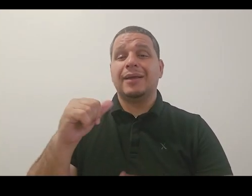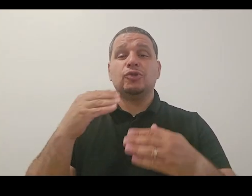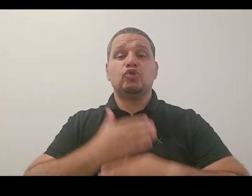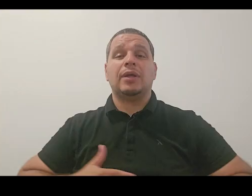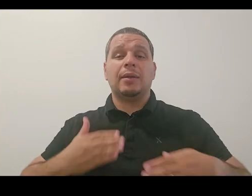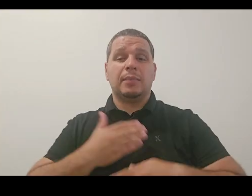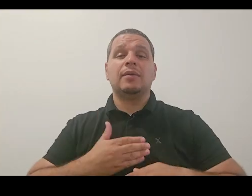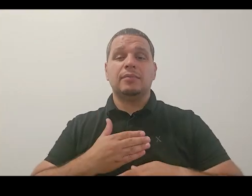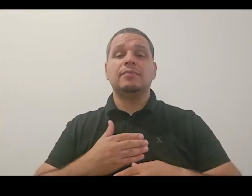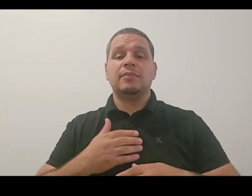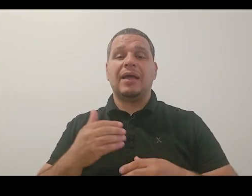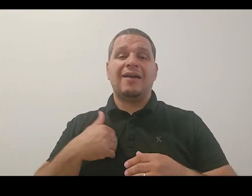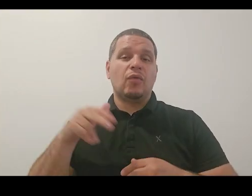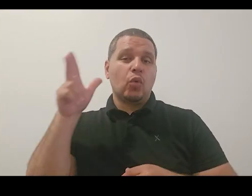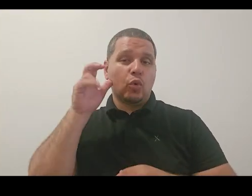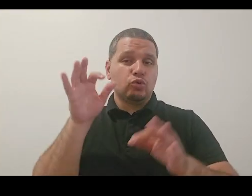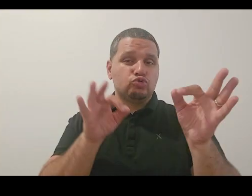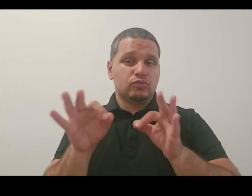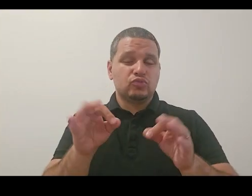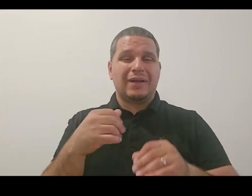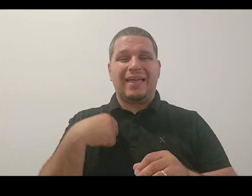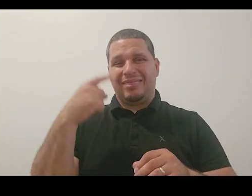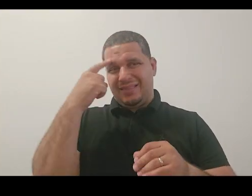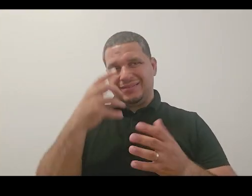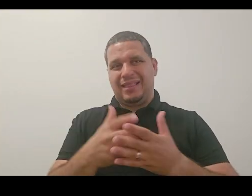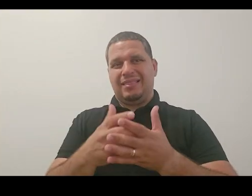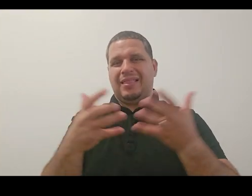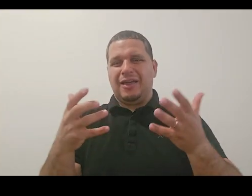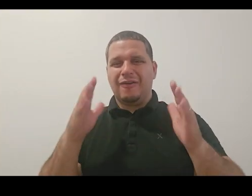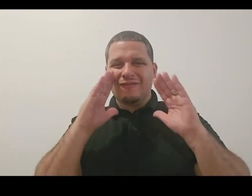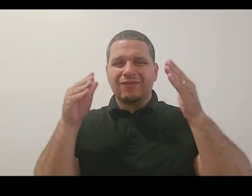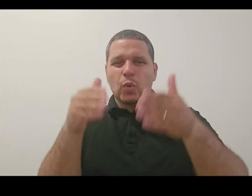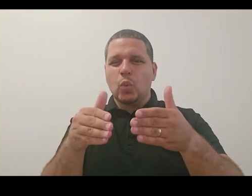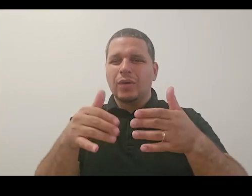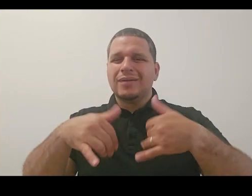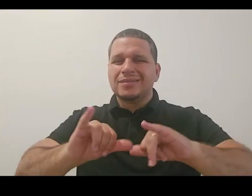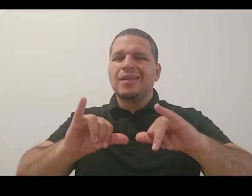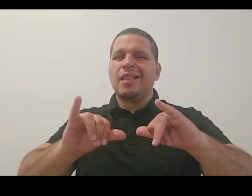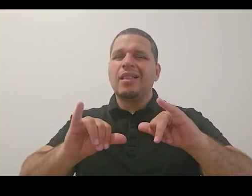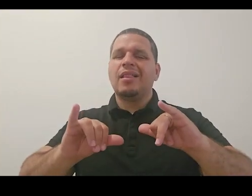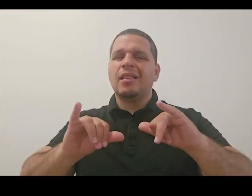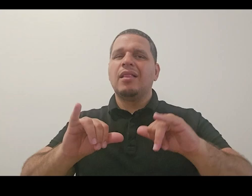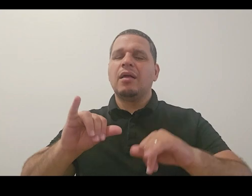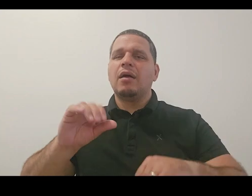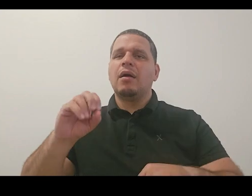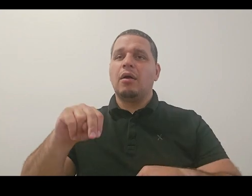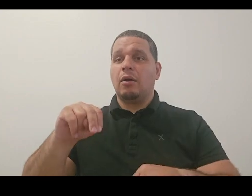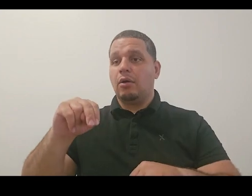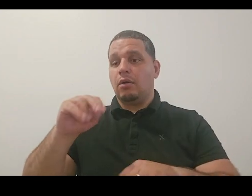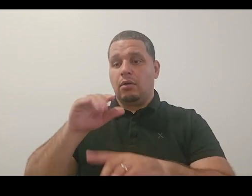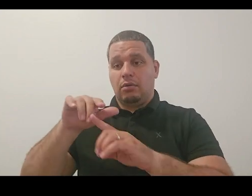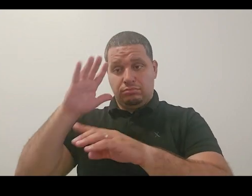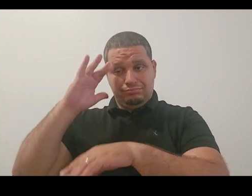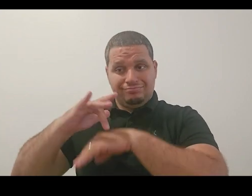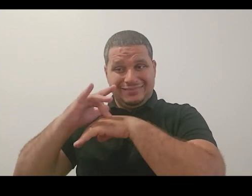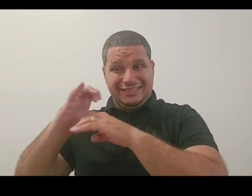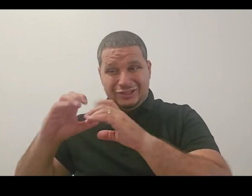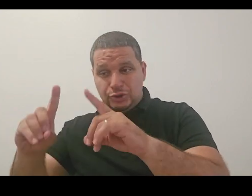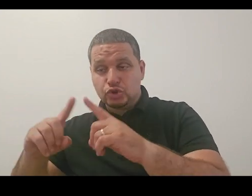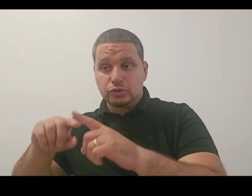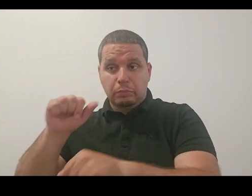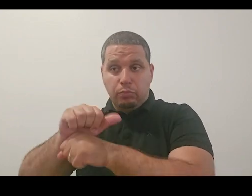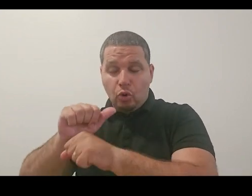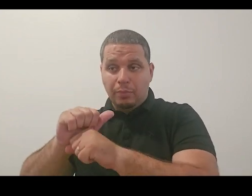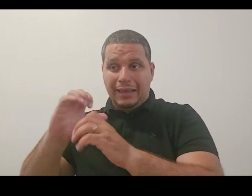and entertainment. Uh, I think a lot of focus is still very much on education